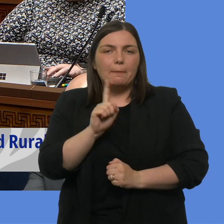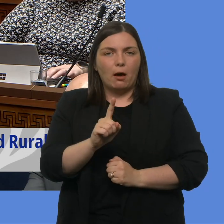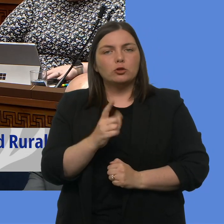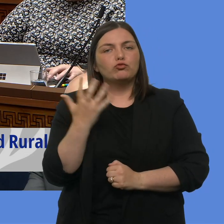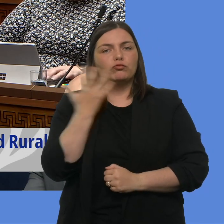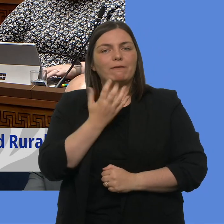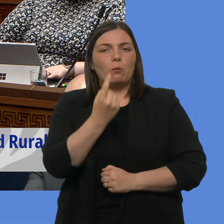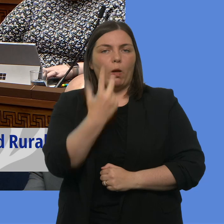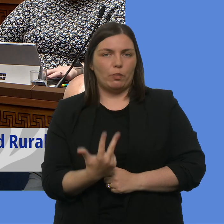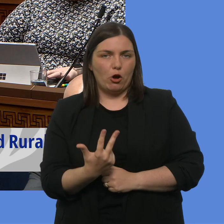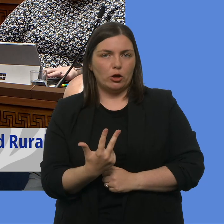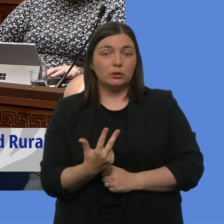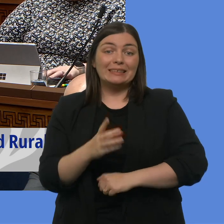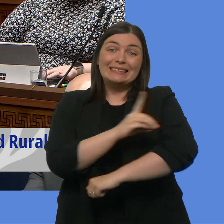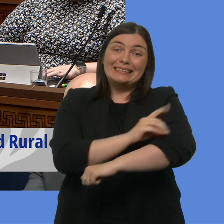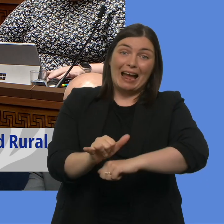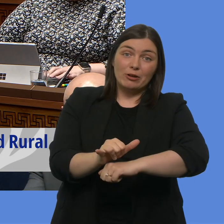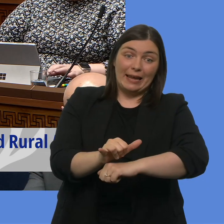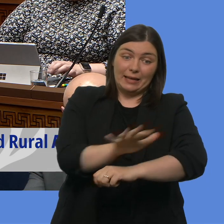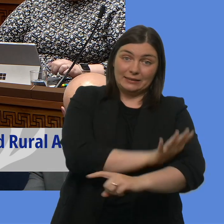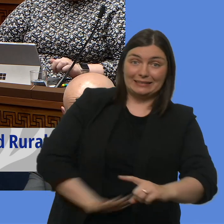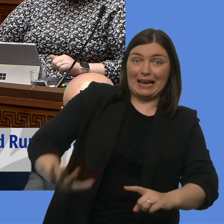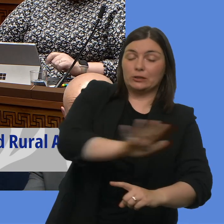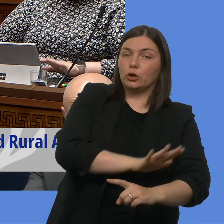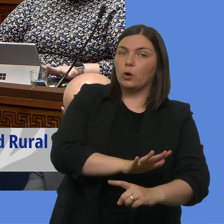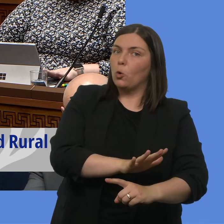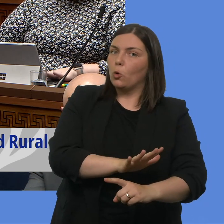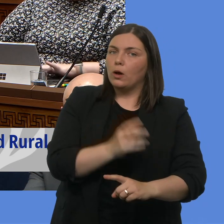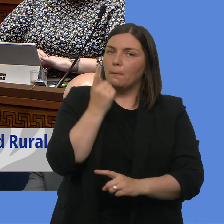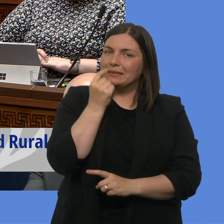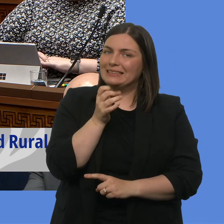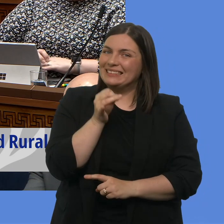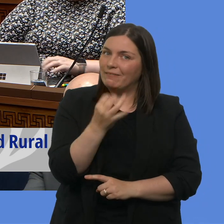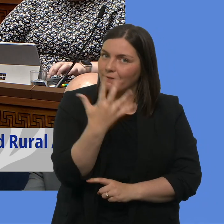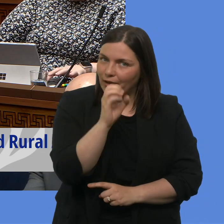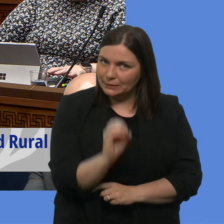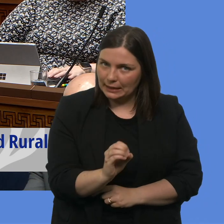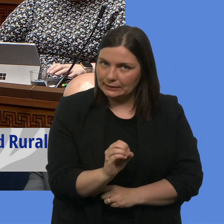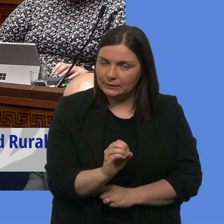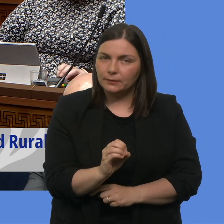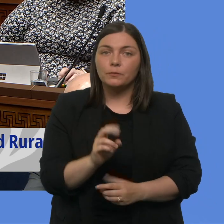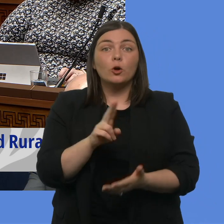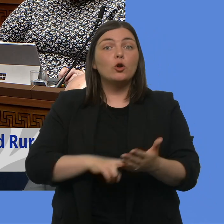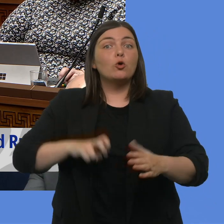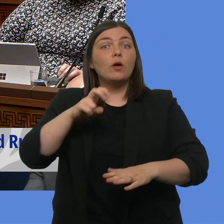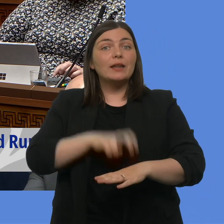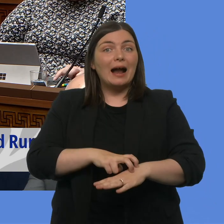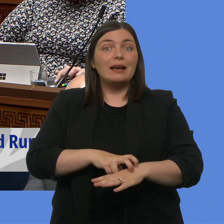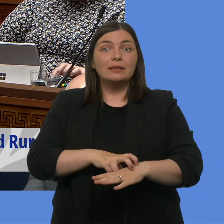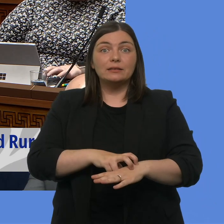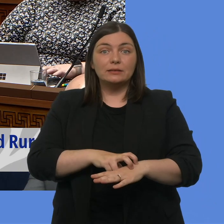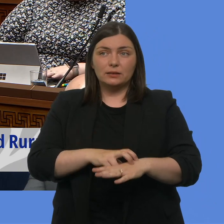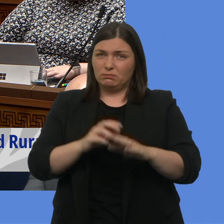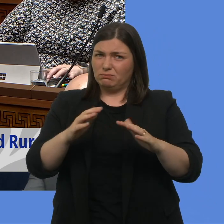also much higher within the dairy sector at potentially 75%. Northern Ireland has some of the highest agricultural lands in the UK and Ireland.